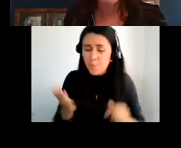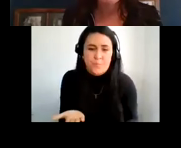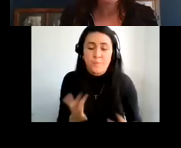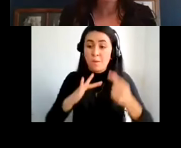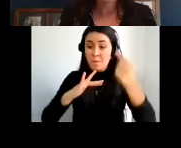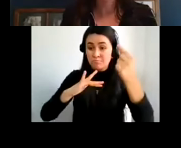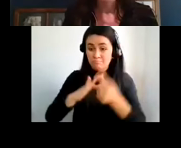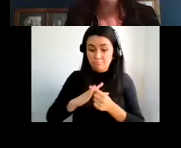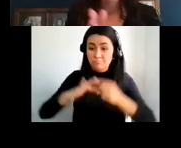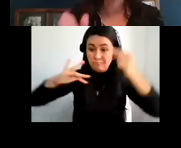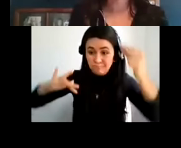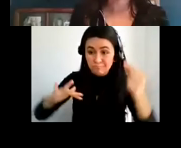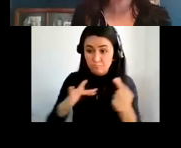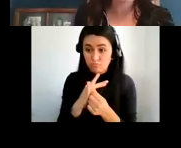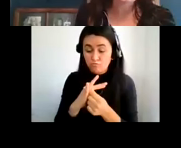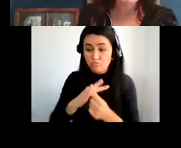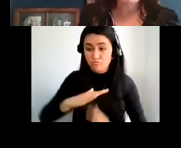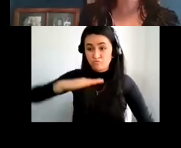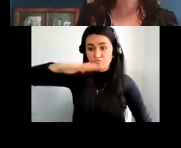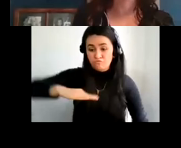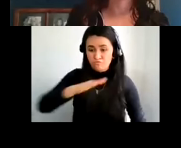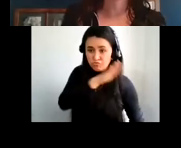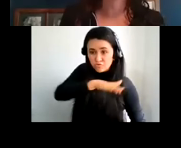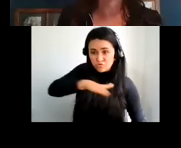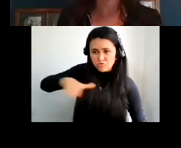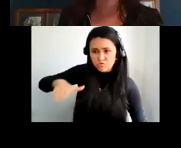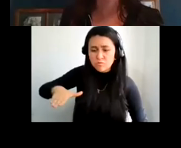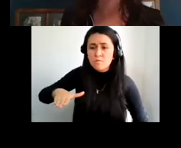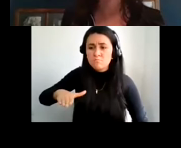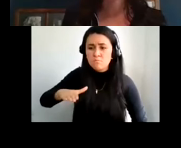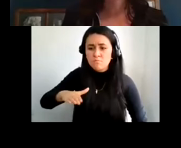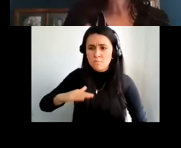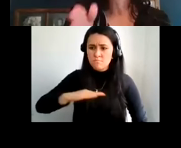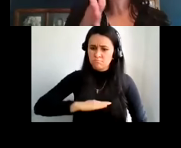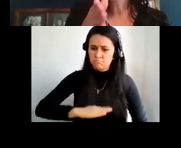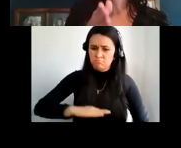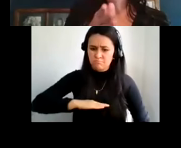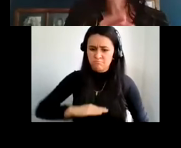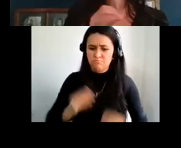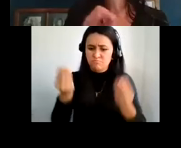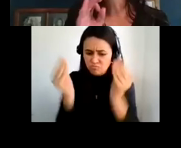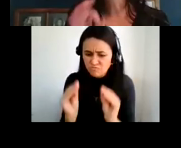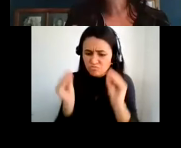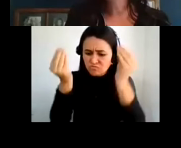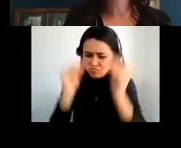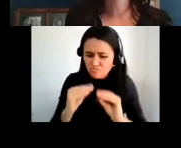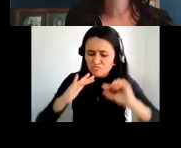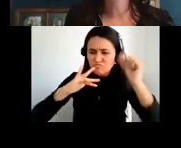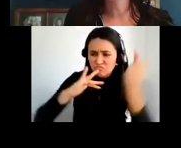situation. If we take into consideration early marriage, which is prevalent in many countries in the